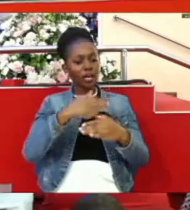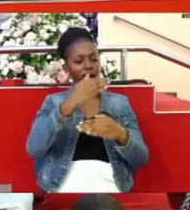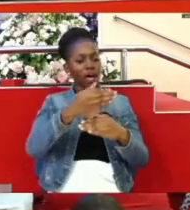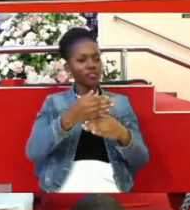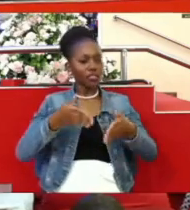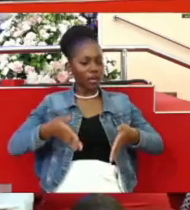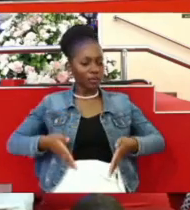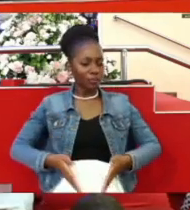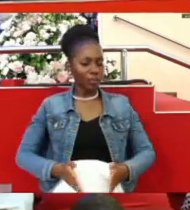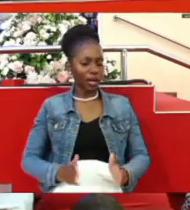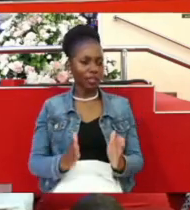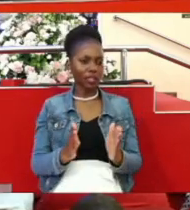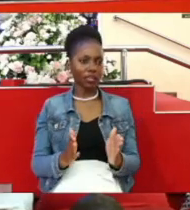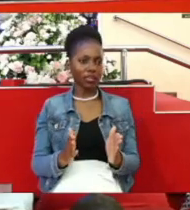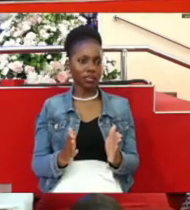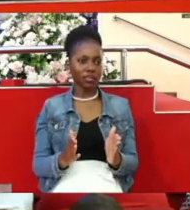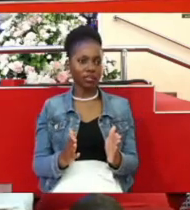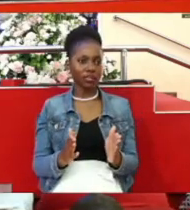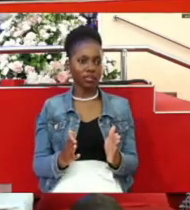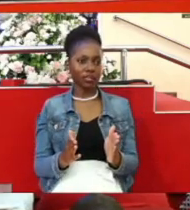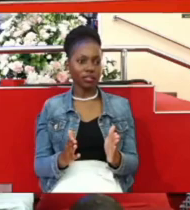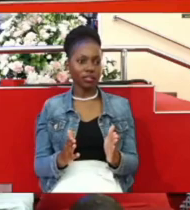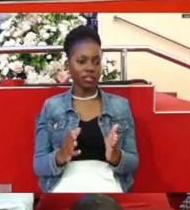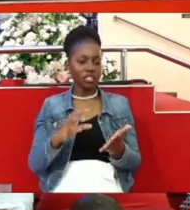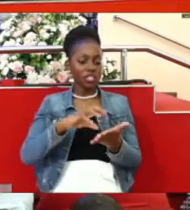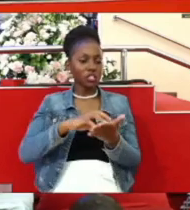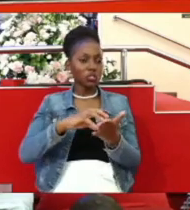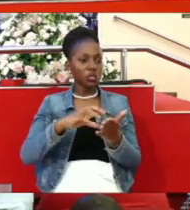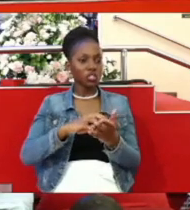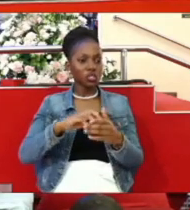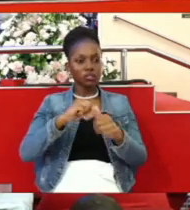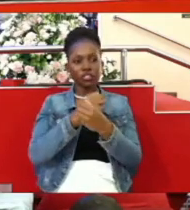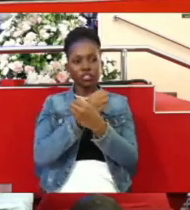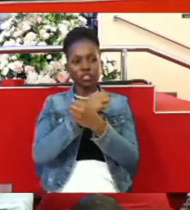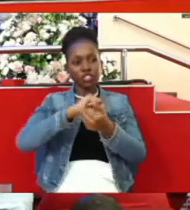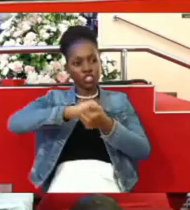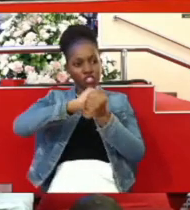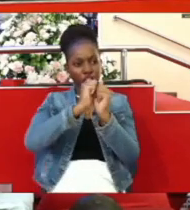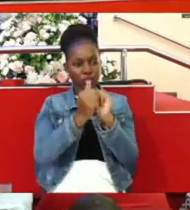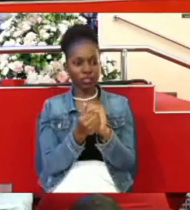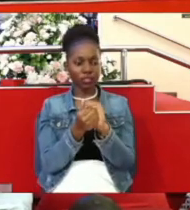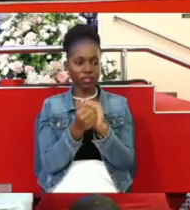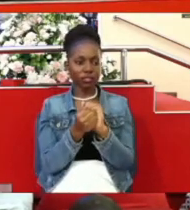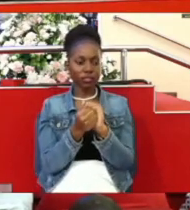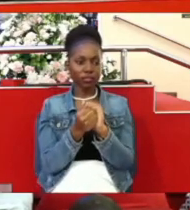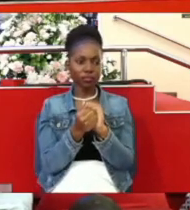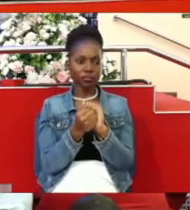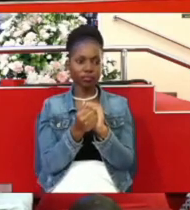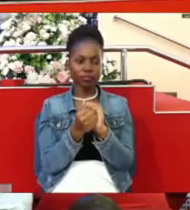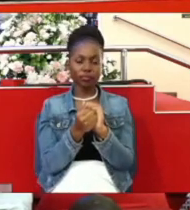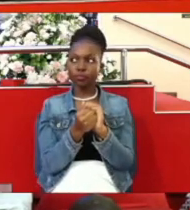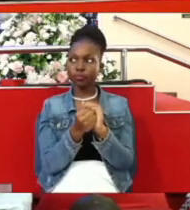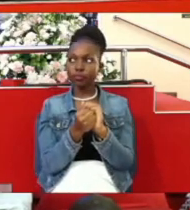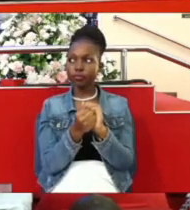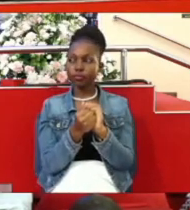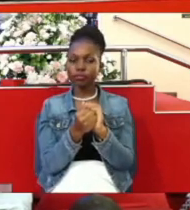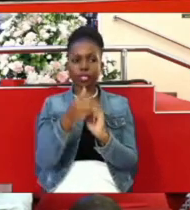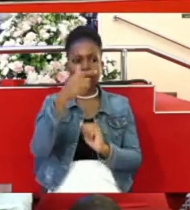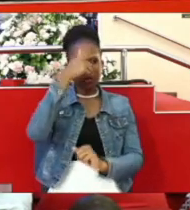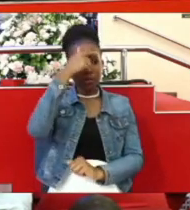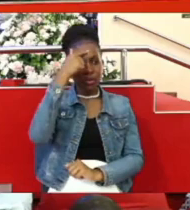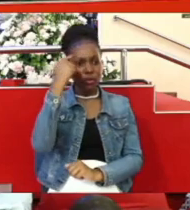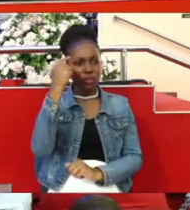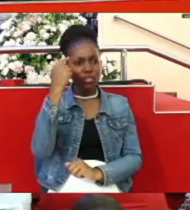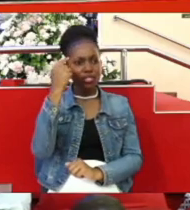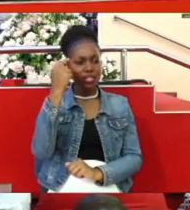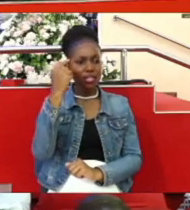go according to what everyone had anticipated. Lakini alipopata mtoto mambo hayakuenda vile walikuwa wametarajia. Because Sarah